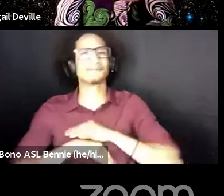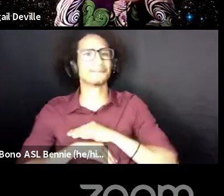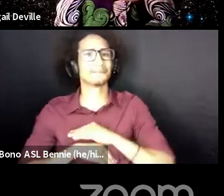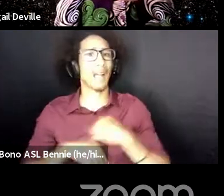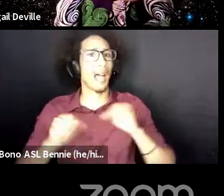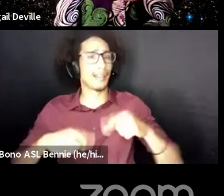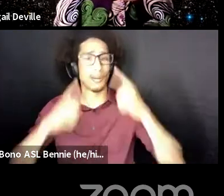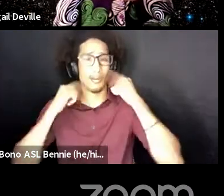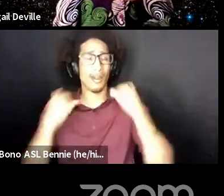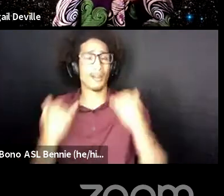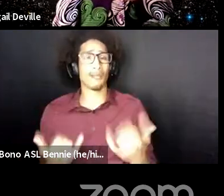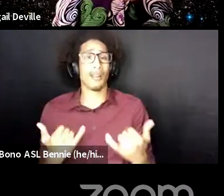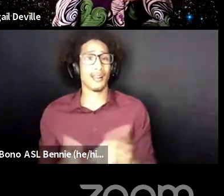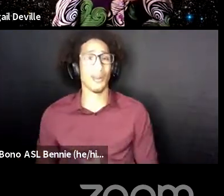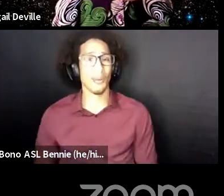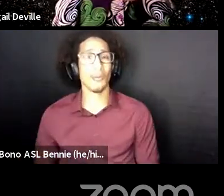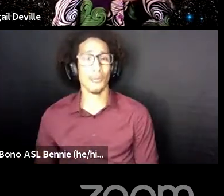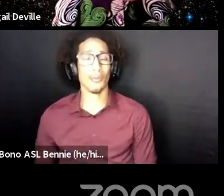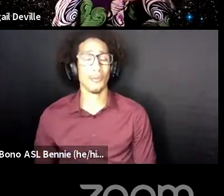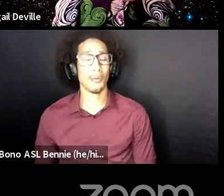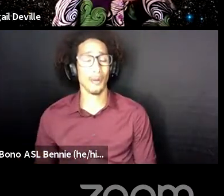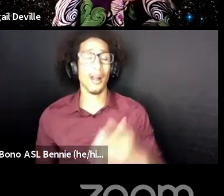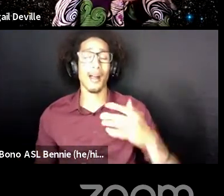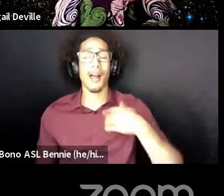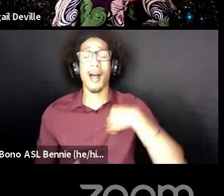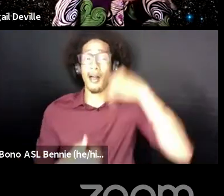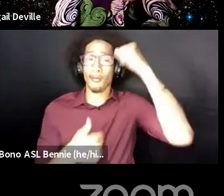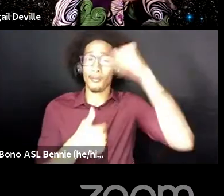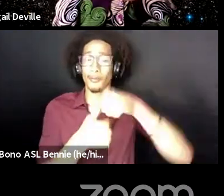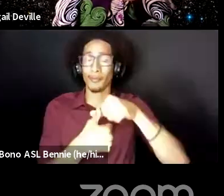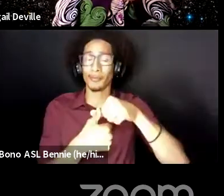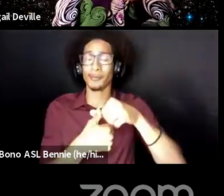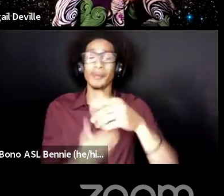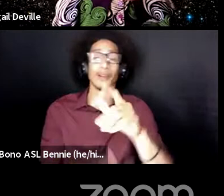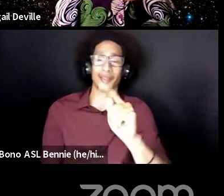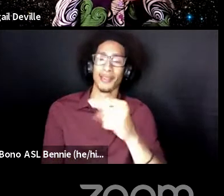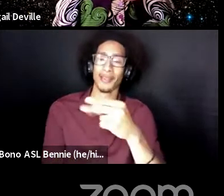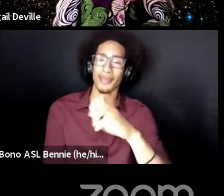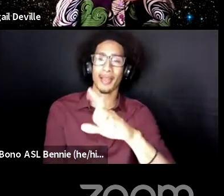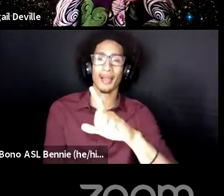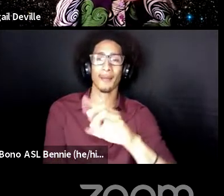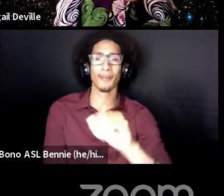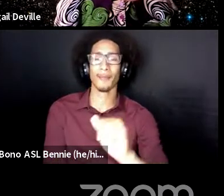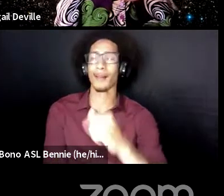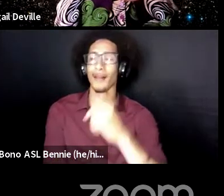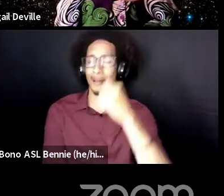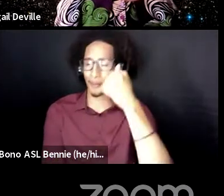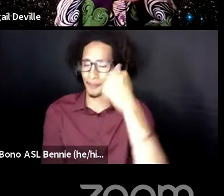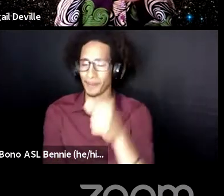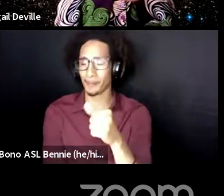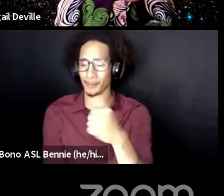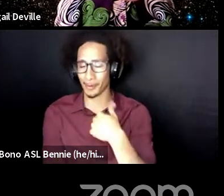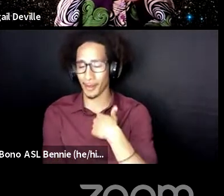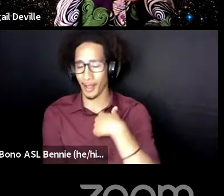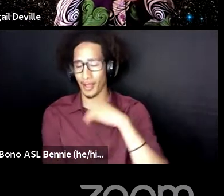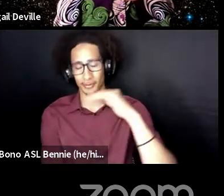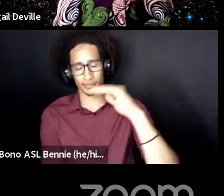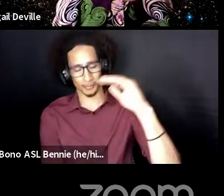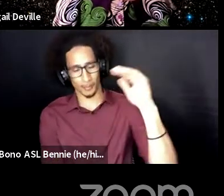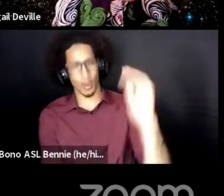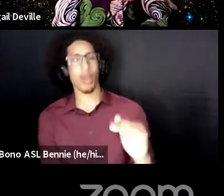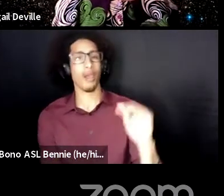I remember going to see, I know Thelma, you, I'm gonna say, I remember being small, going to